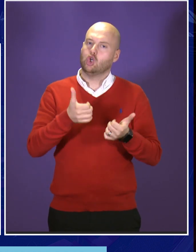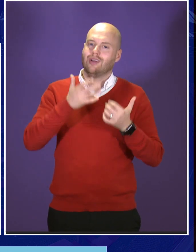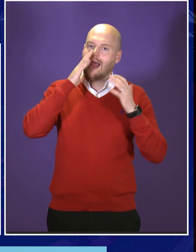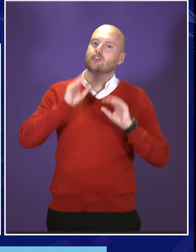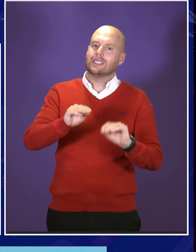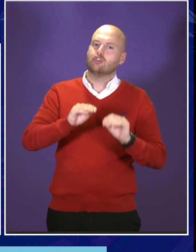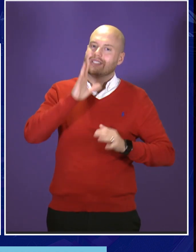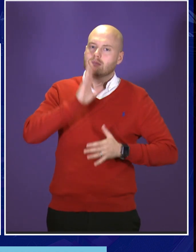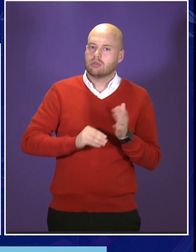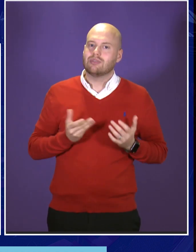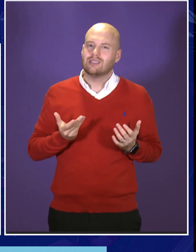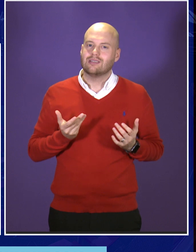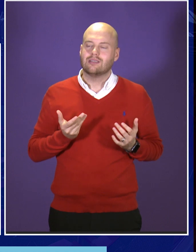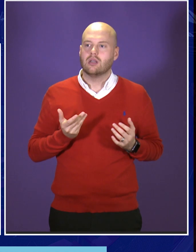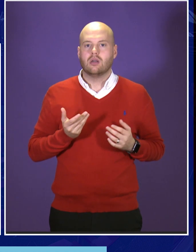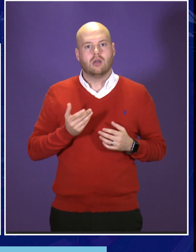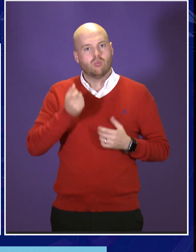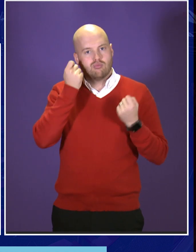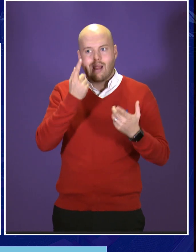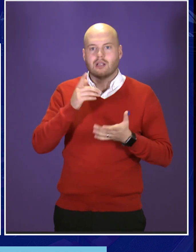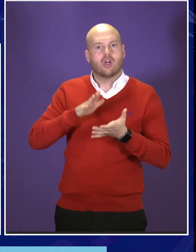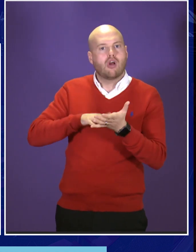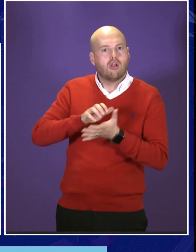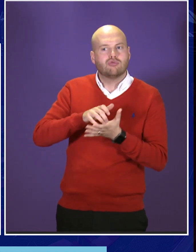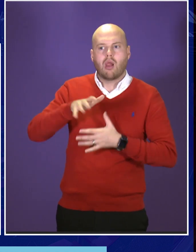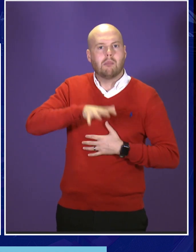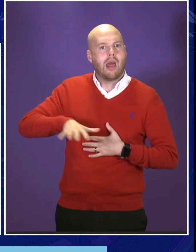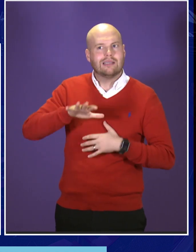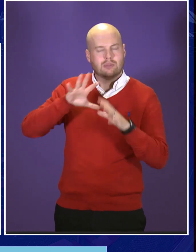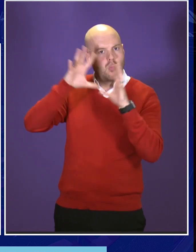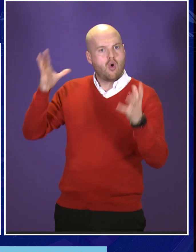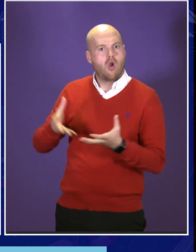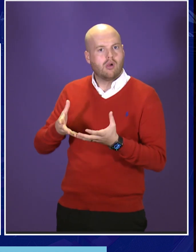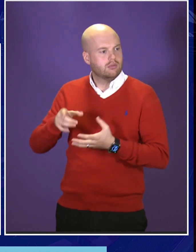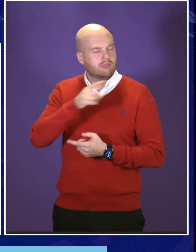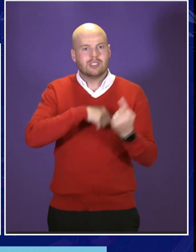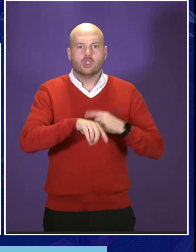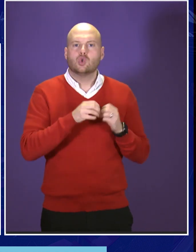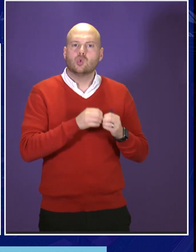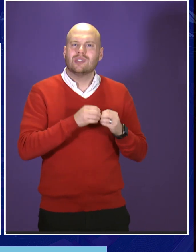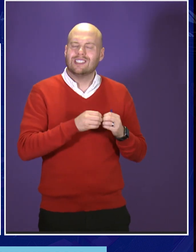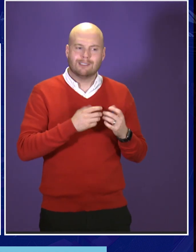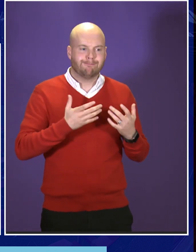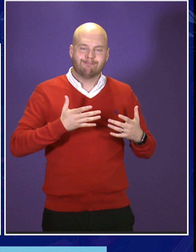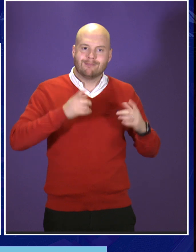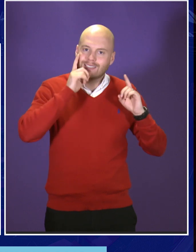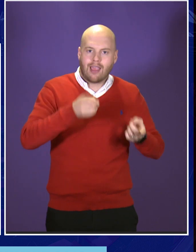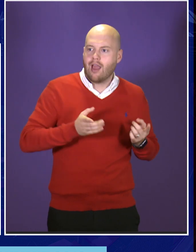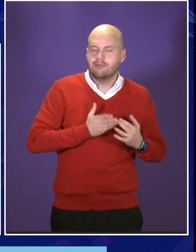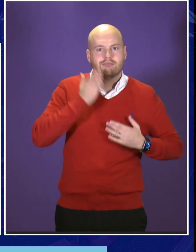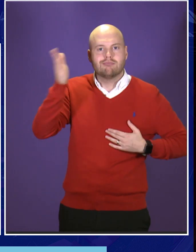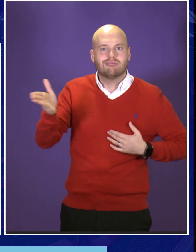bringing immersive experiences of cultural sites and places around the world to students who, in many cases, will not make that field trip,